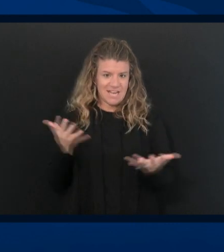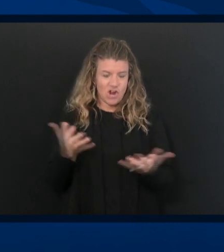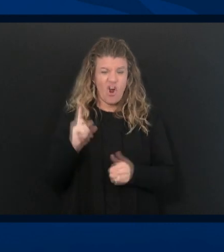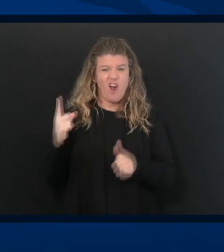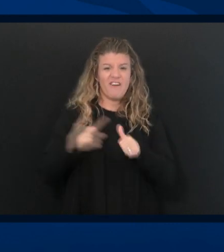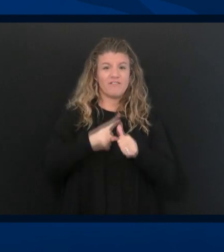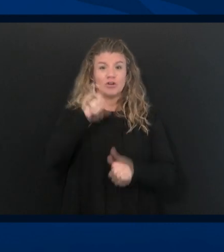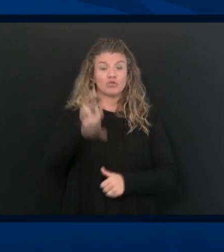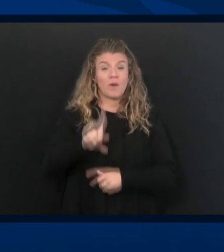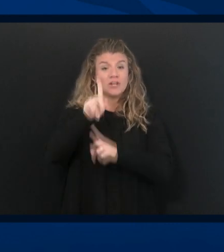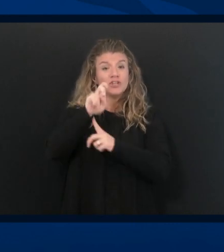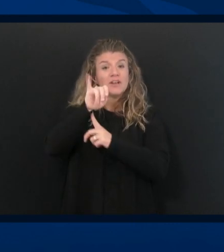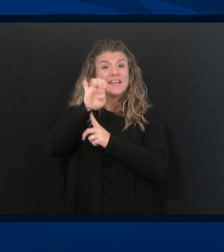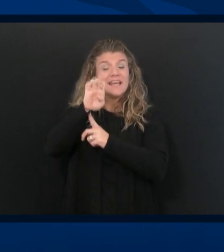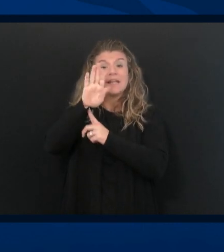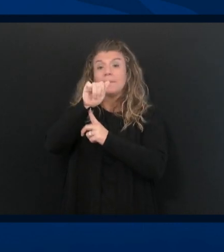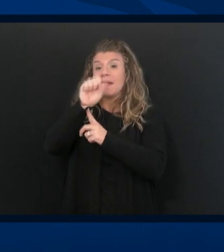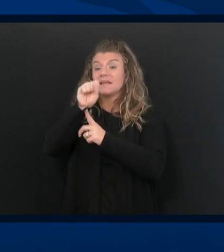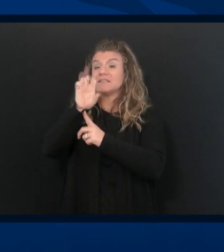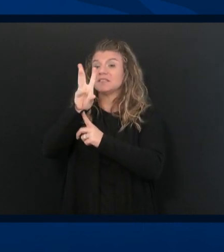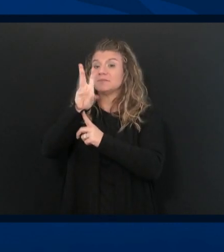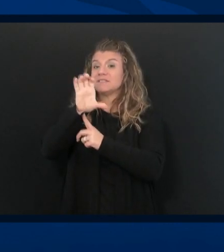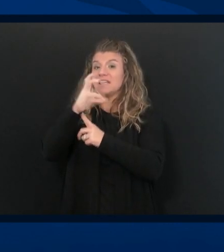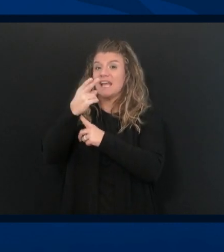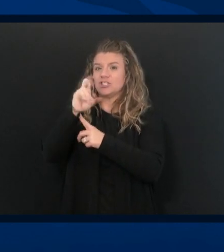today is Kenny Bass with WCHS.